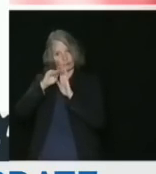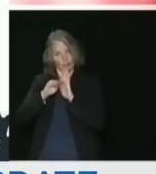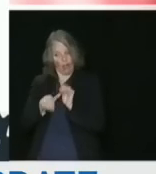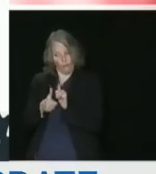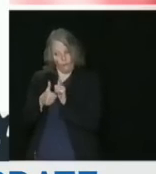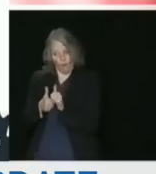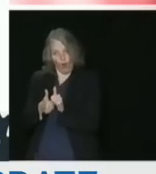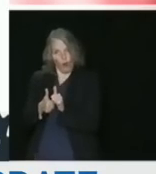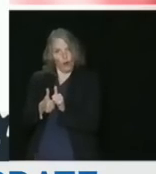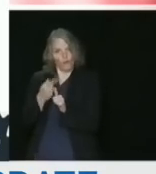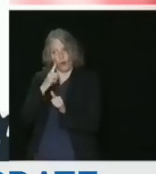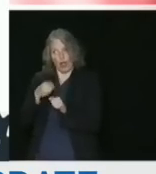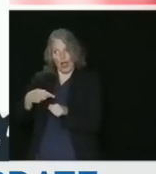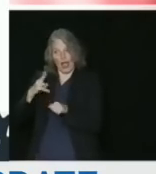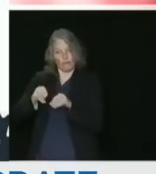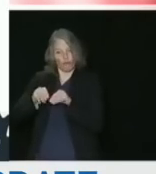effect,